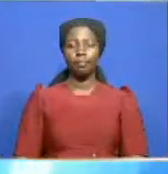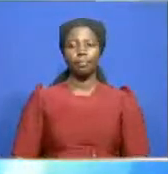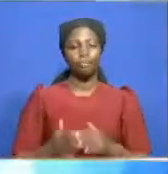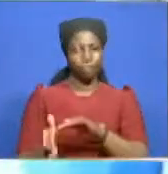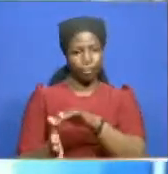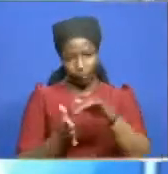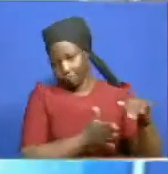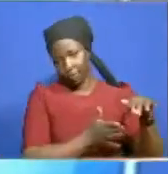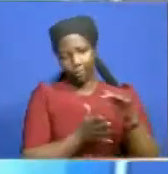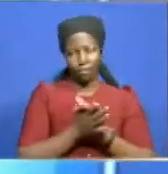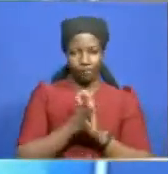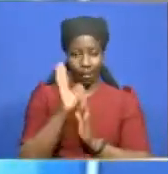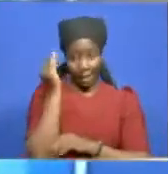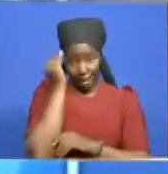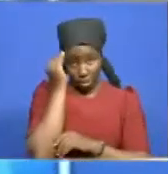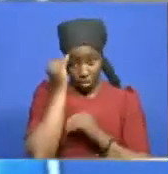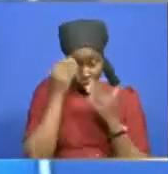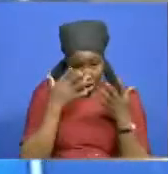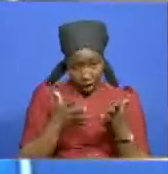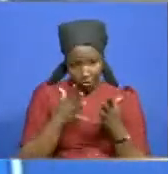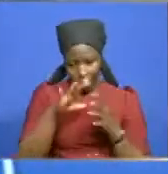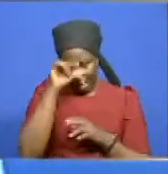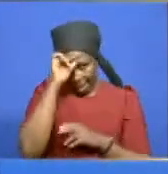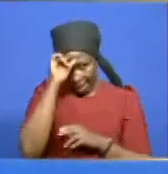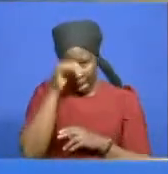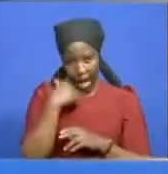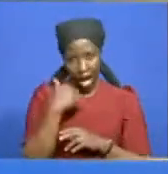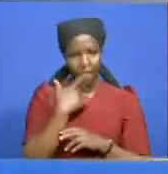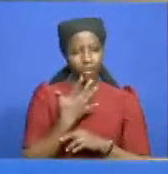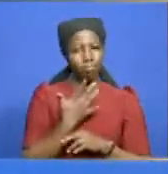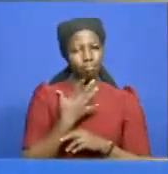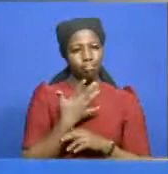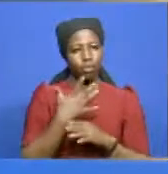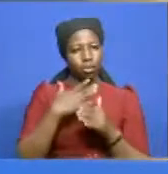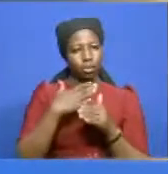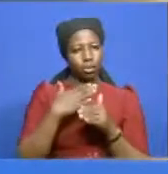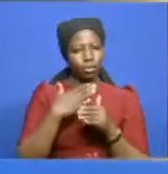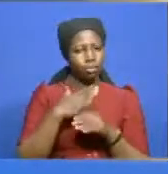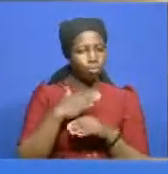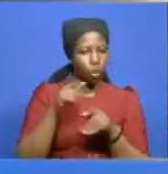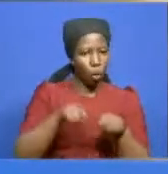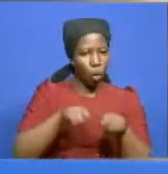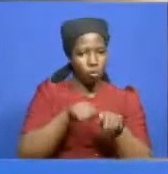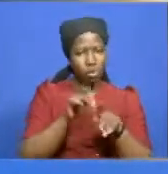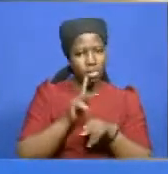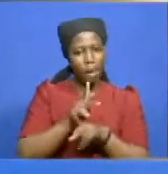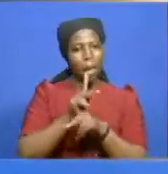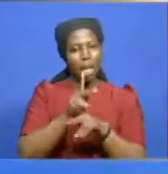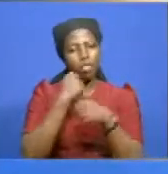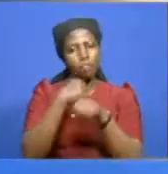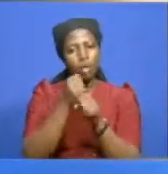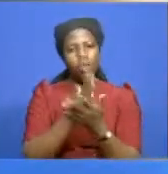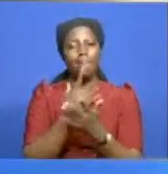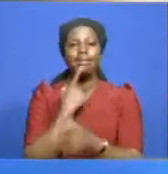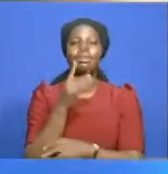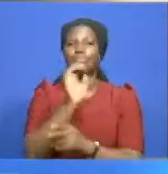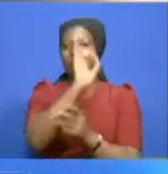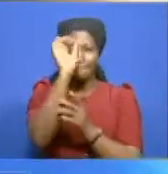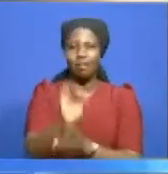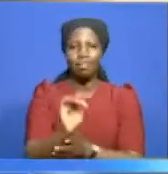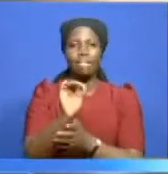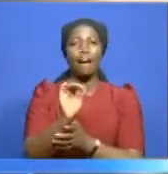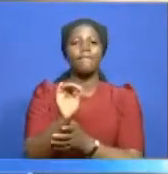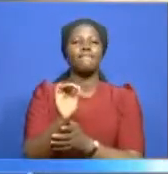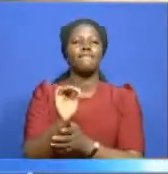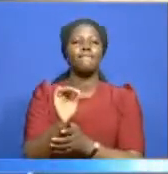Now on to matters education. The government has sustained the pressure to ensure 100% of learners report to school, even